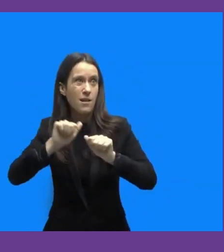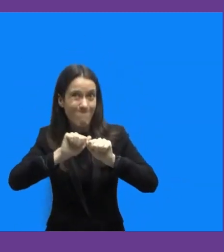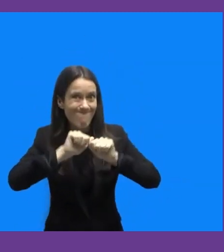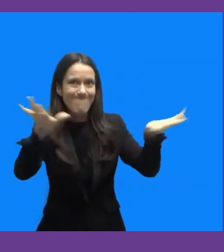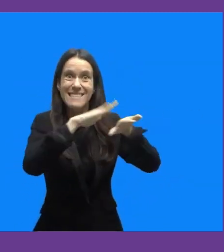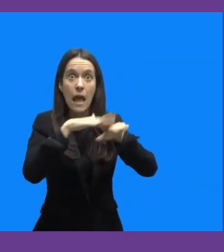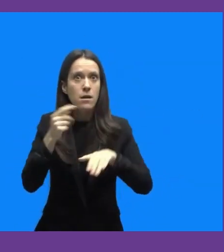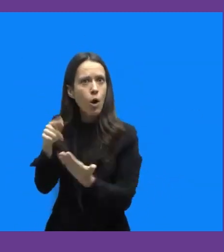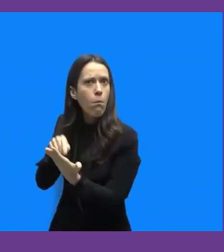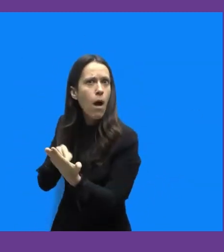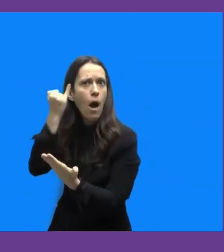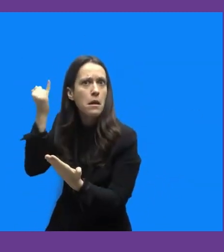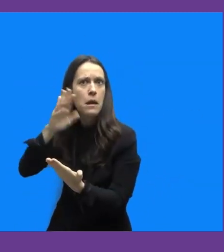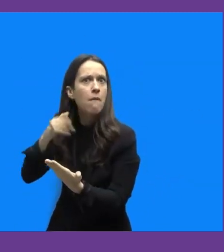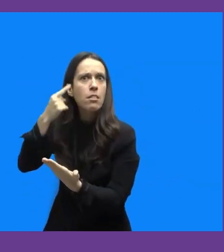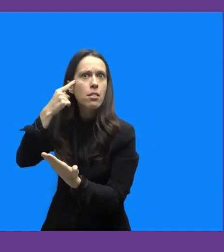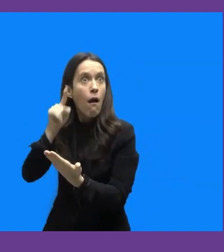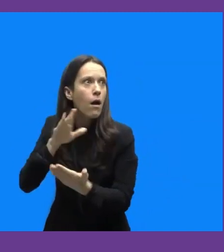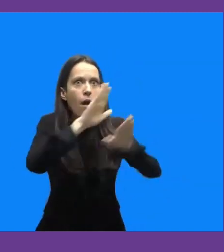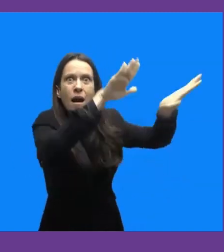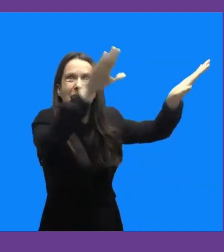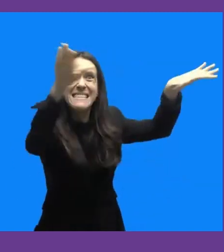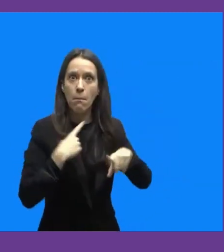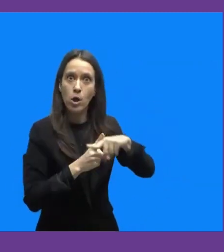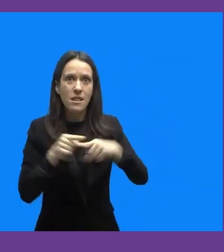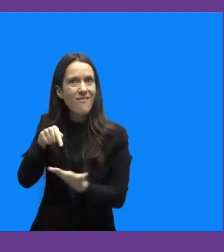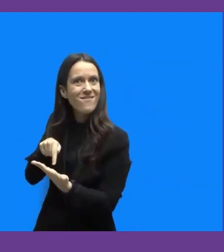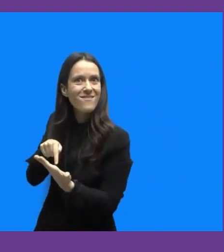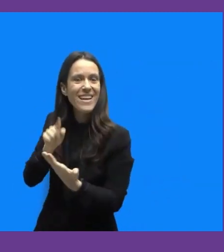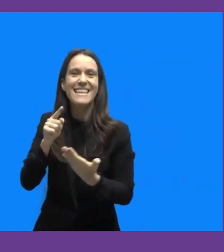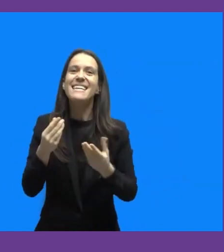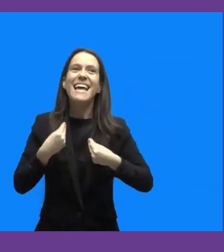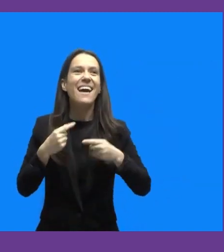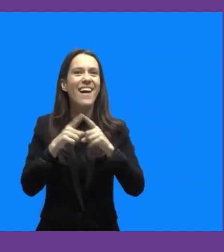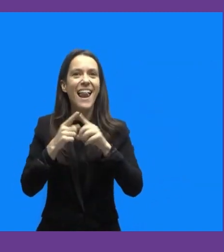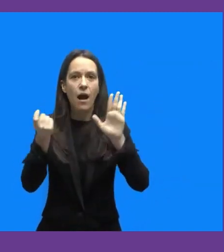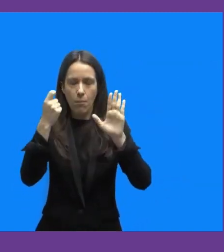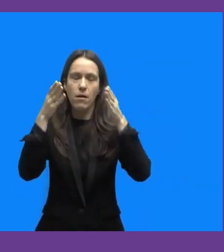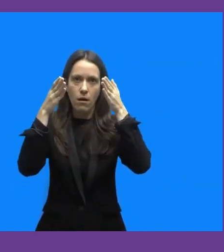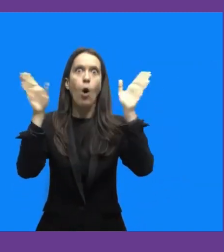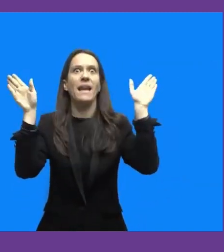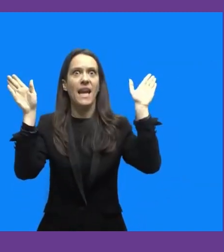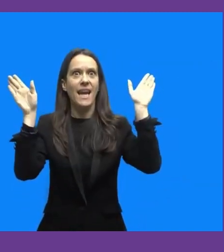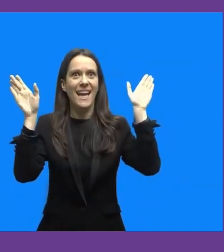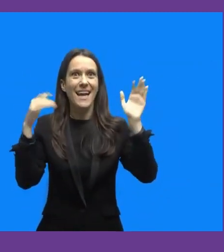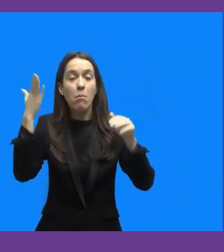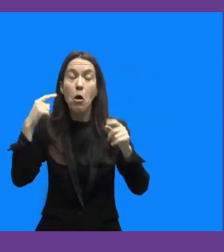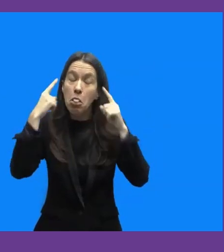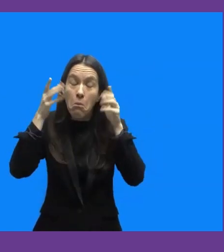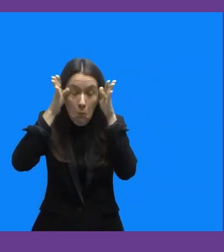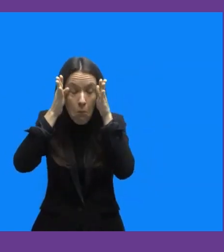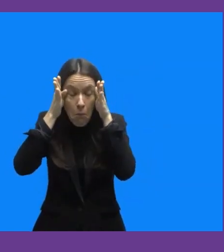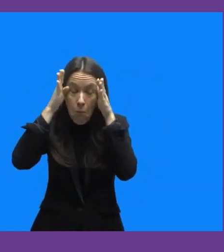ideas there we haven't thought of, and it's opened my mind. You've no idea how much it has opened my mind in the last year and a half,